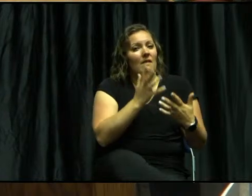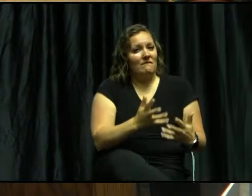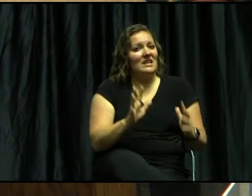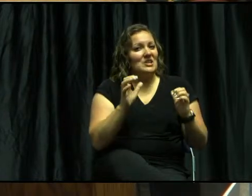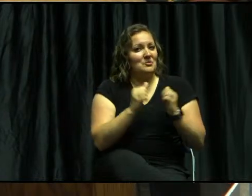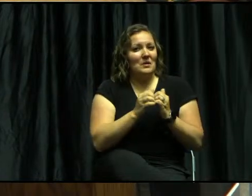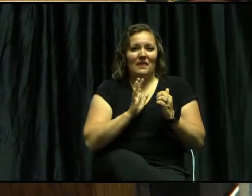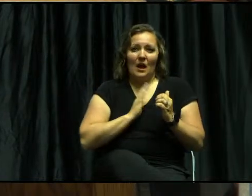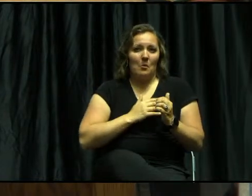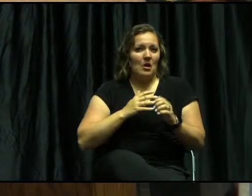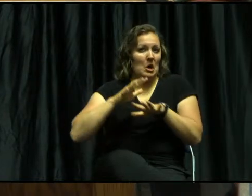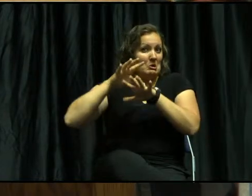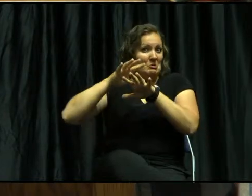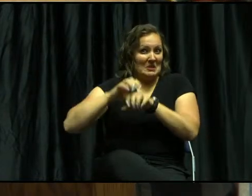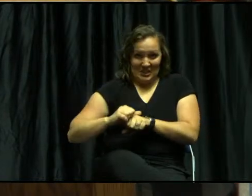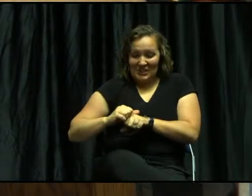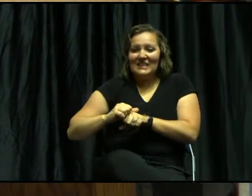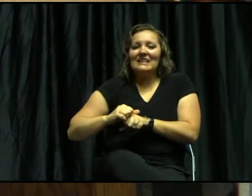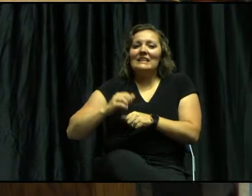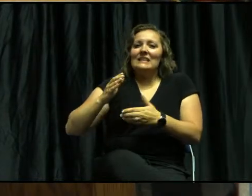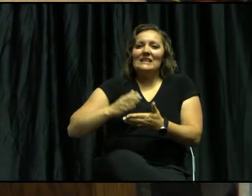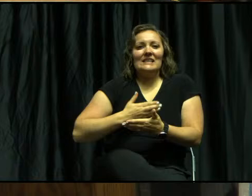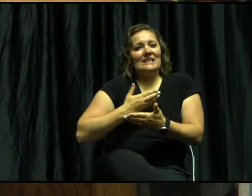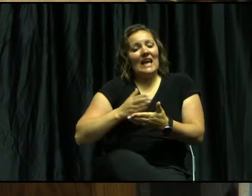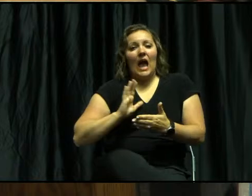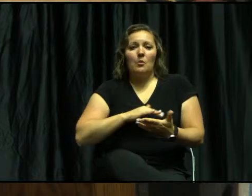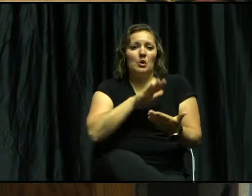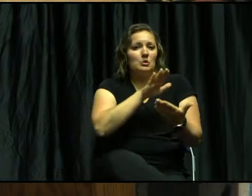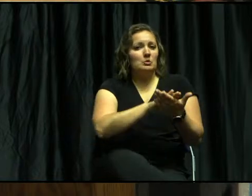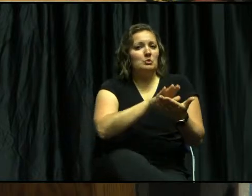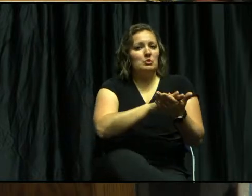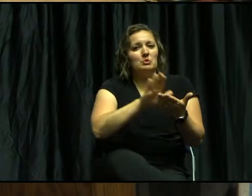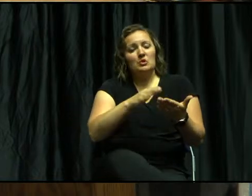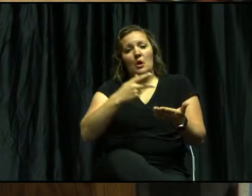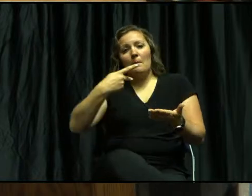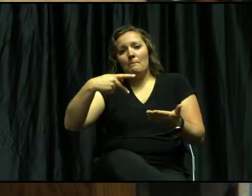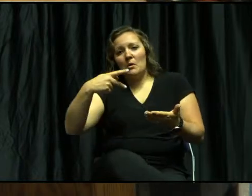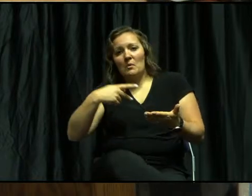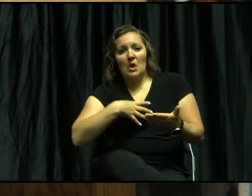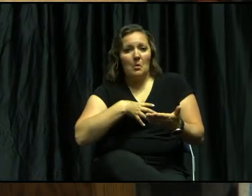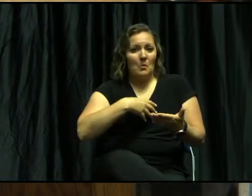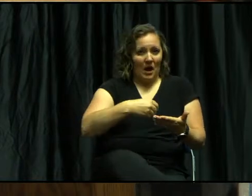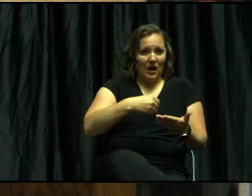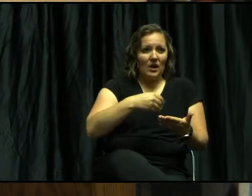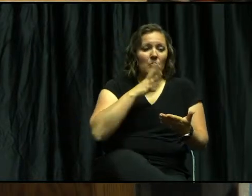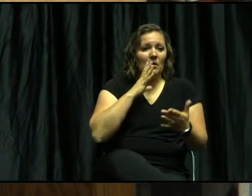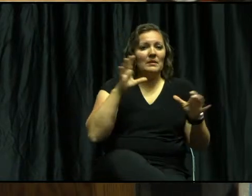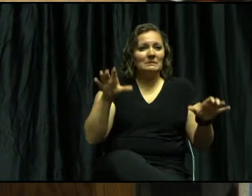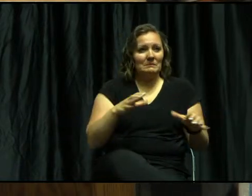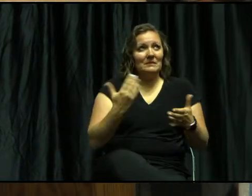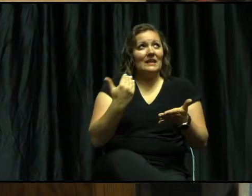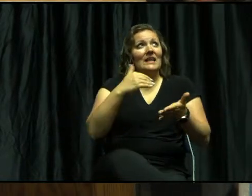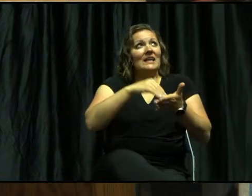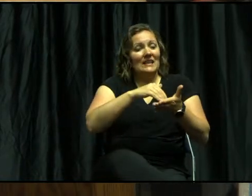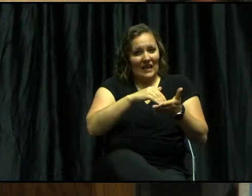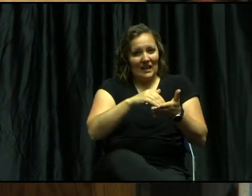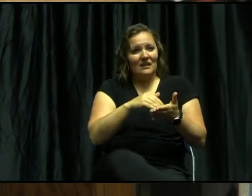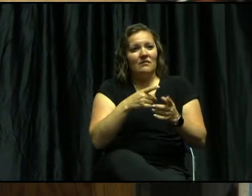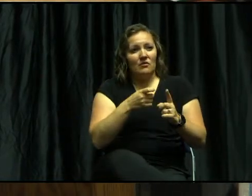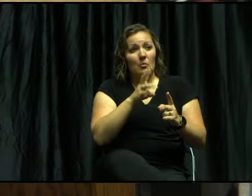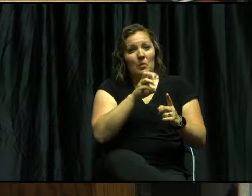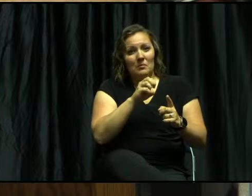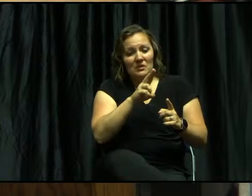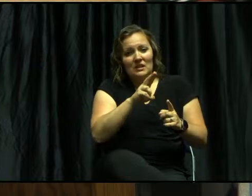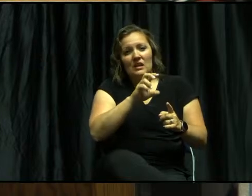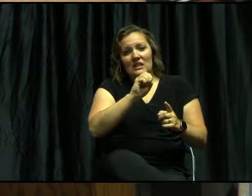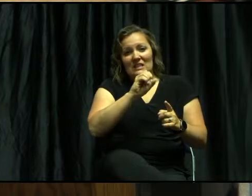tradition of singing our school song, Purple and White, which will be performed again by the Weber State University